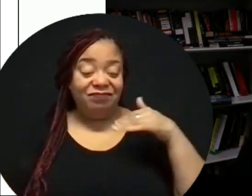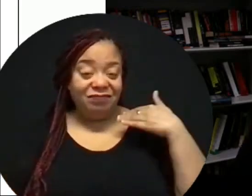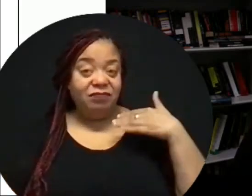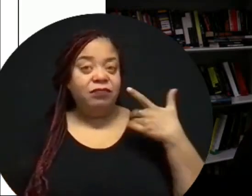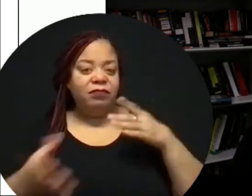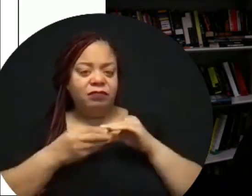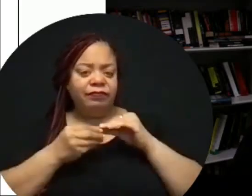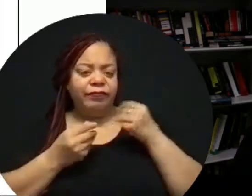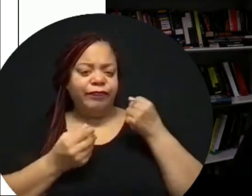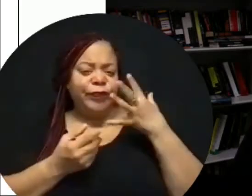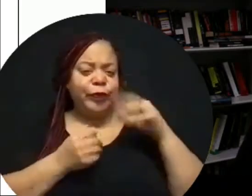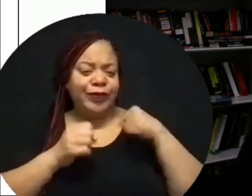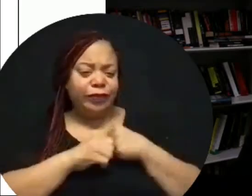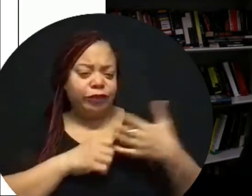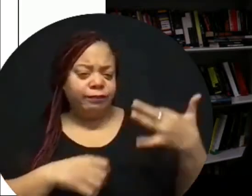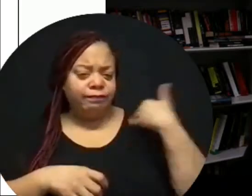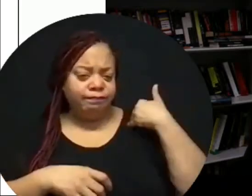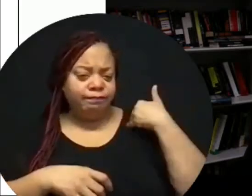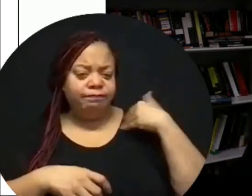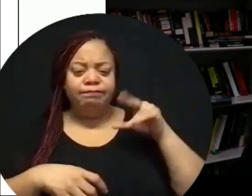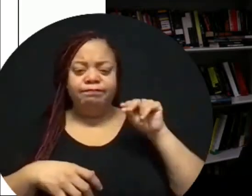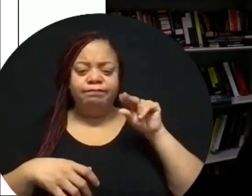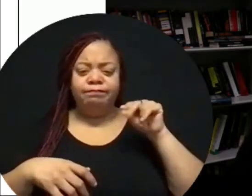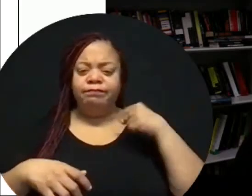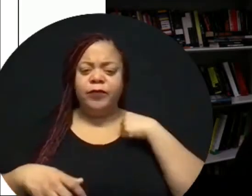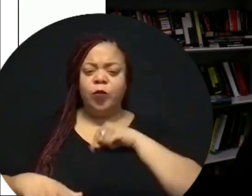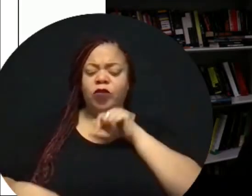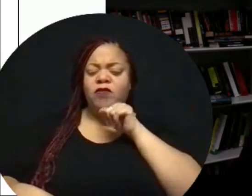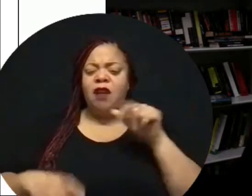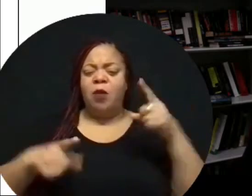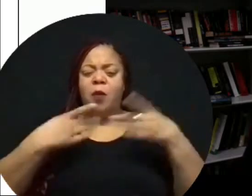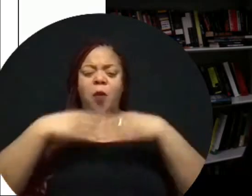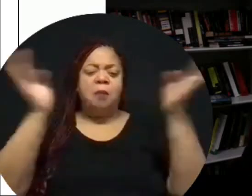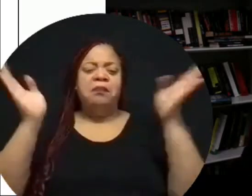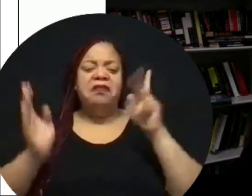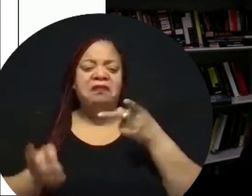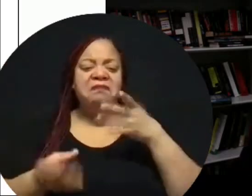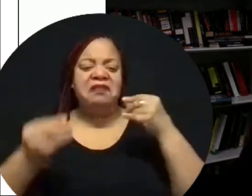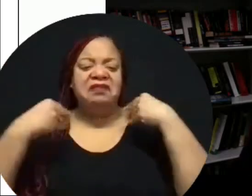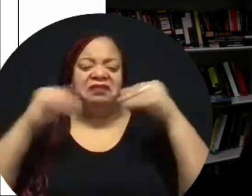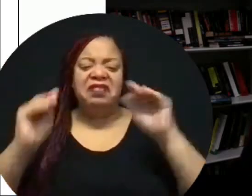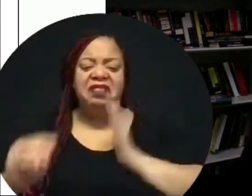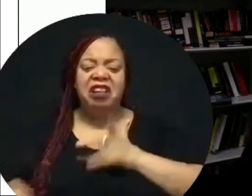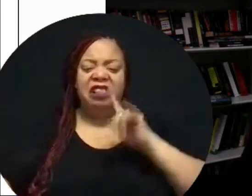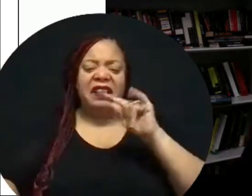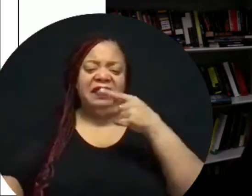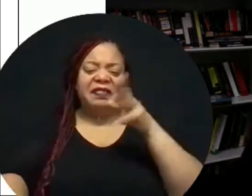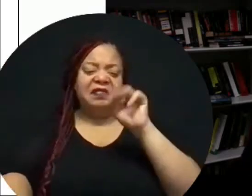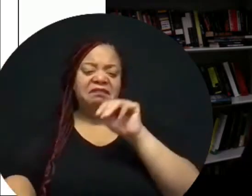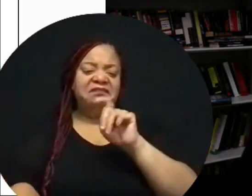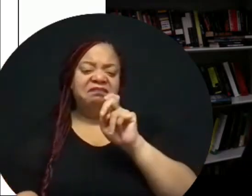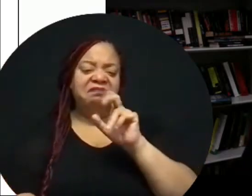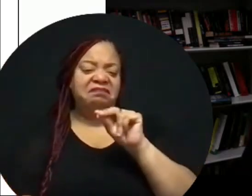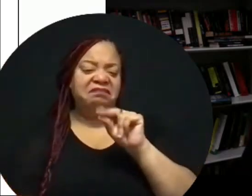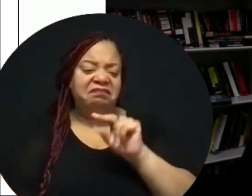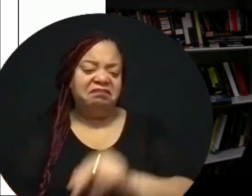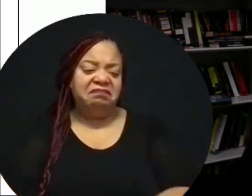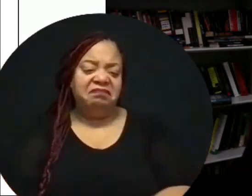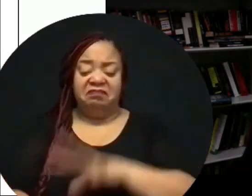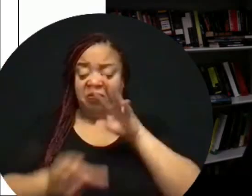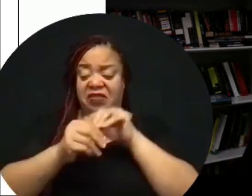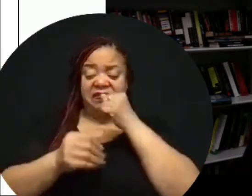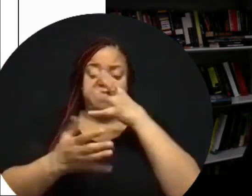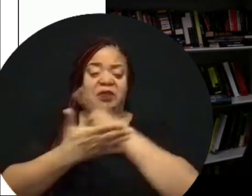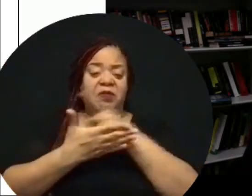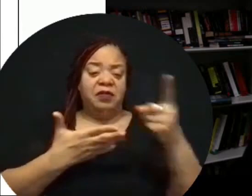our lithium. There was a coup within a couple of weeks after that, right? So we're already at a state, at a site